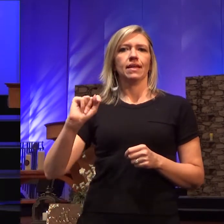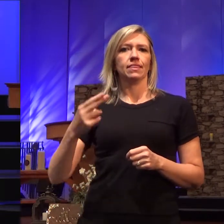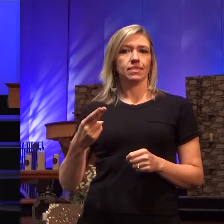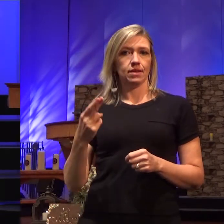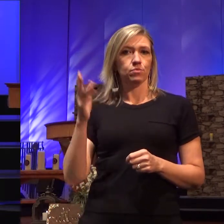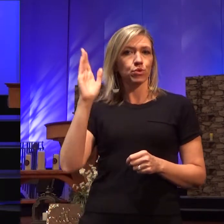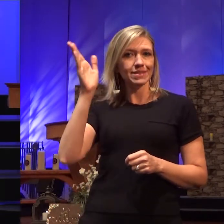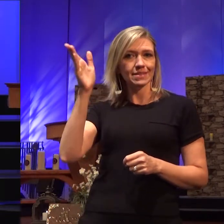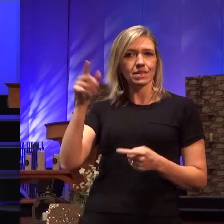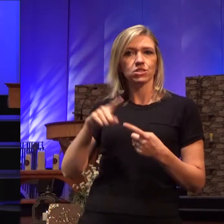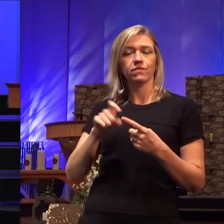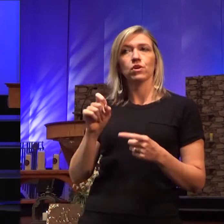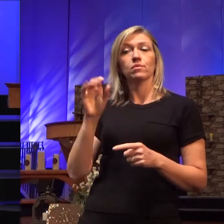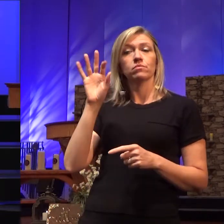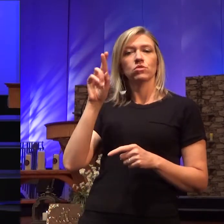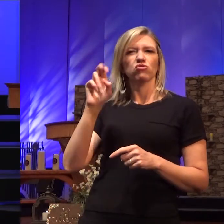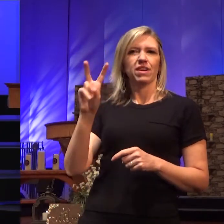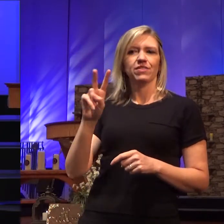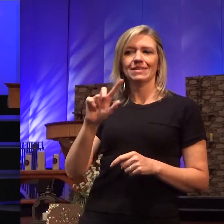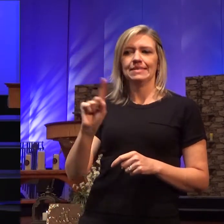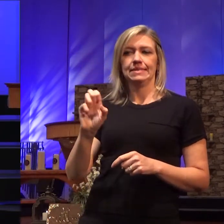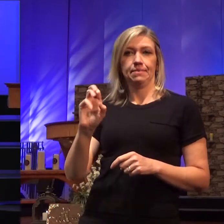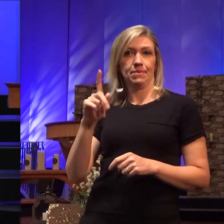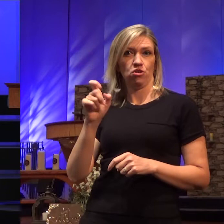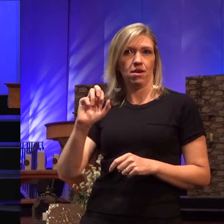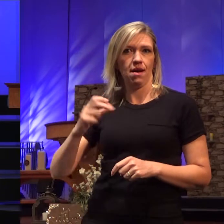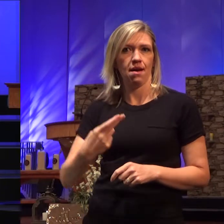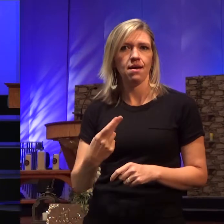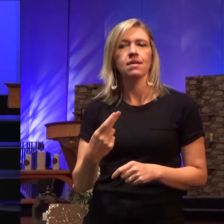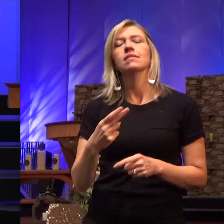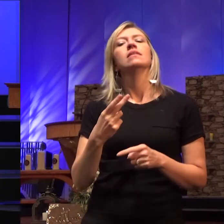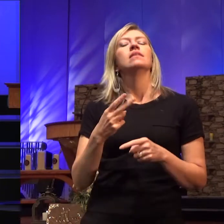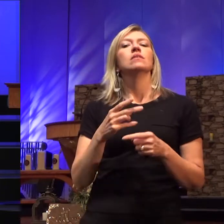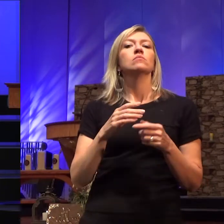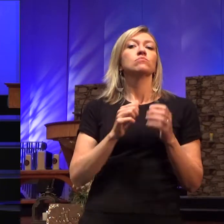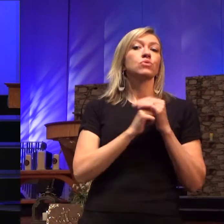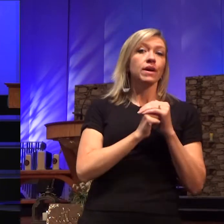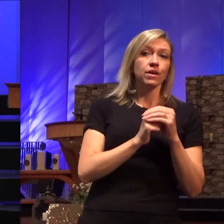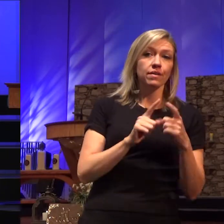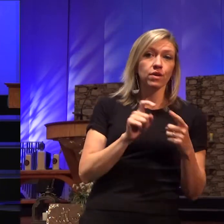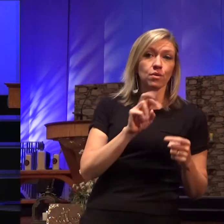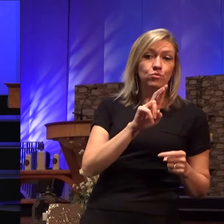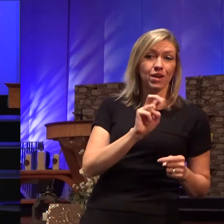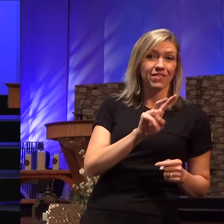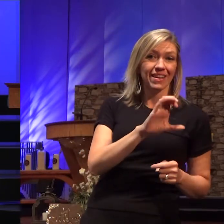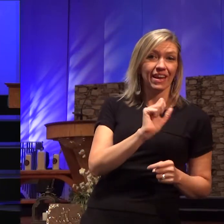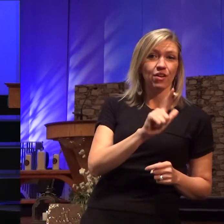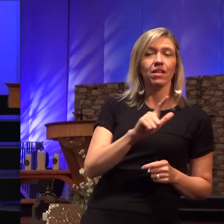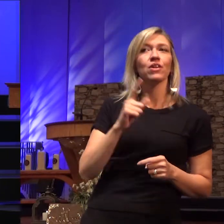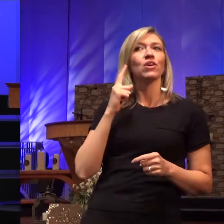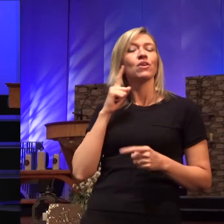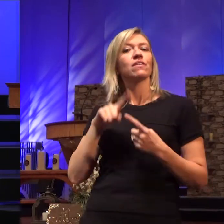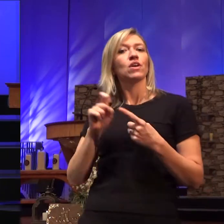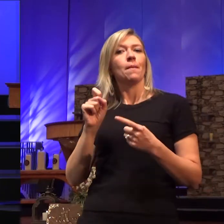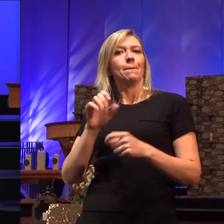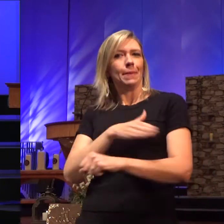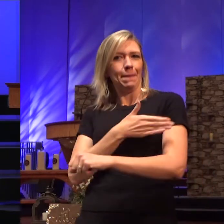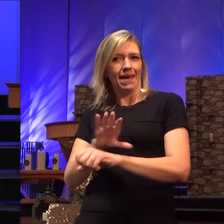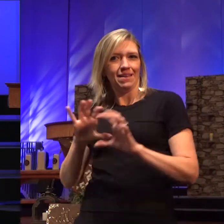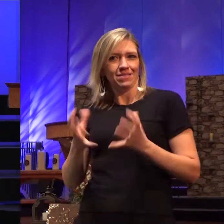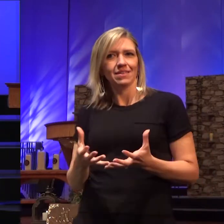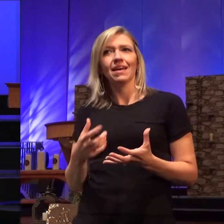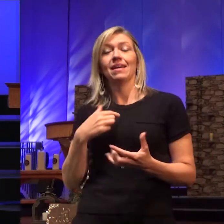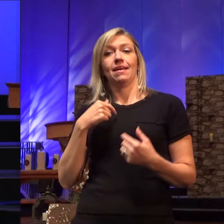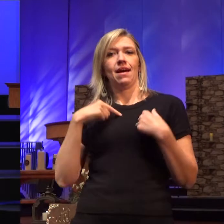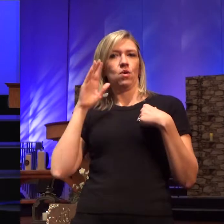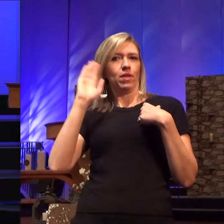from Reverend Zamira and our interfaith ministry. A prayer from Reverend Carol. You already heard from Denise and the band. And I'm so grateful to get to give a